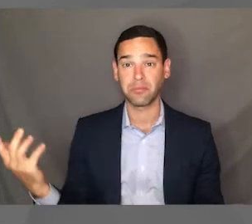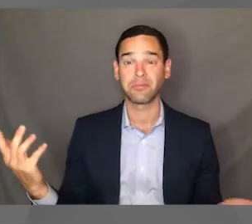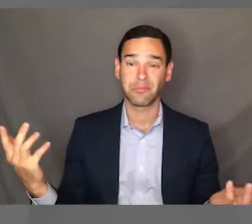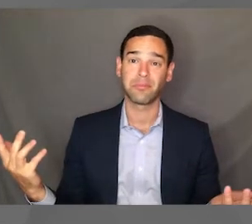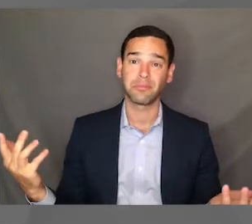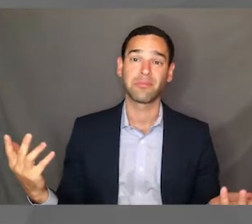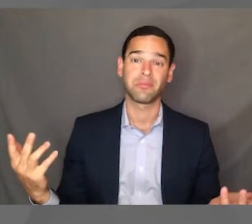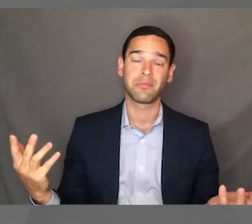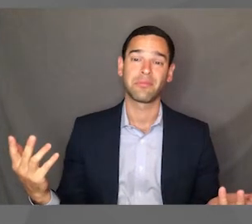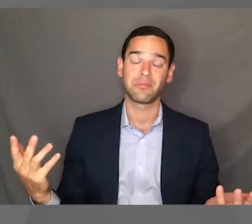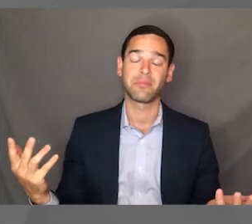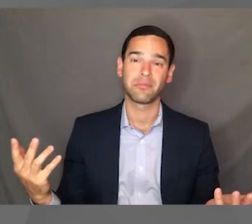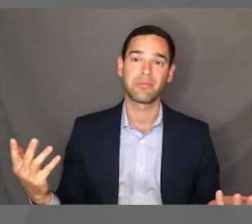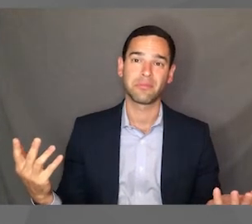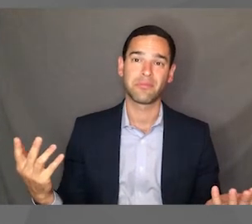the